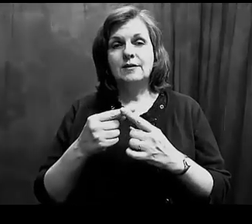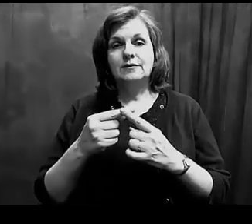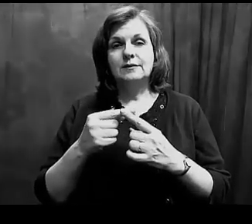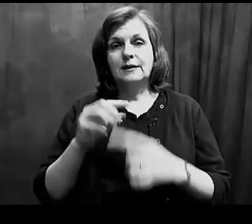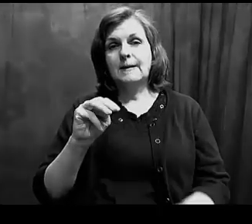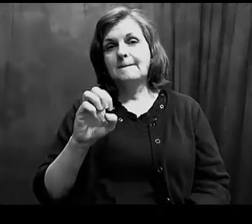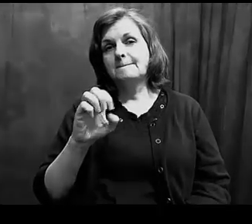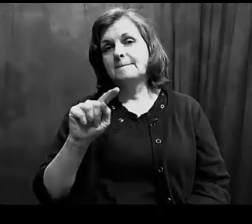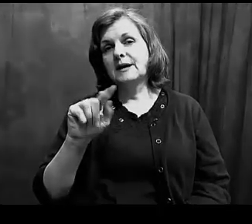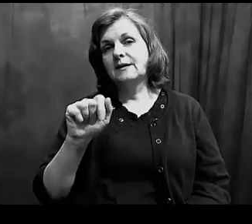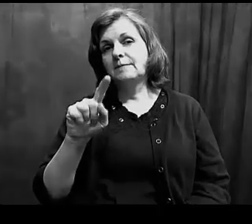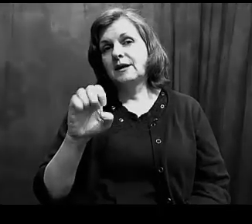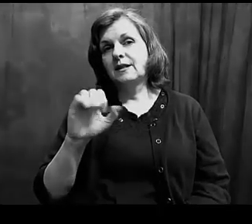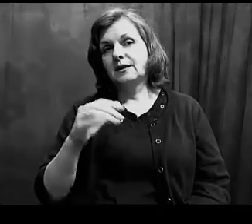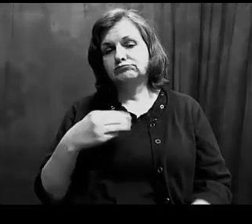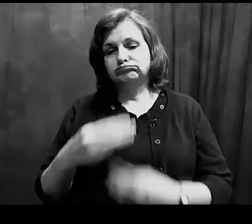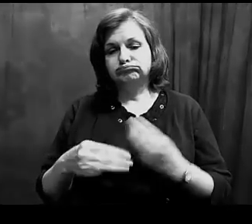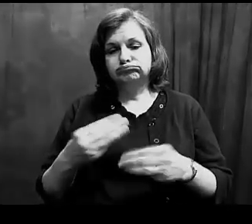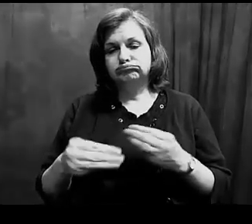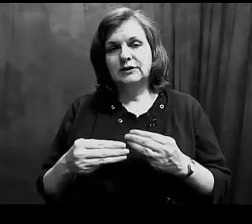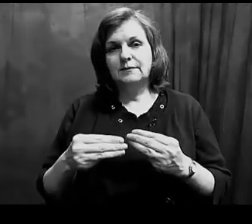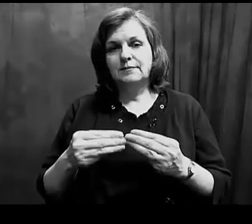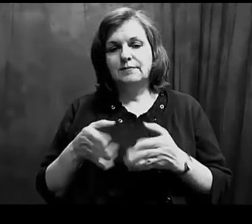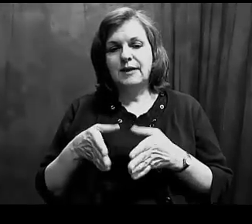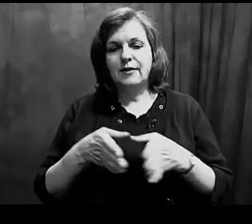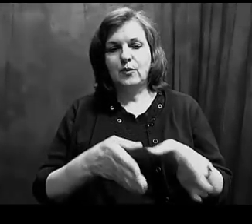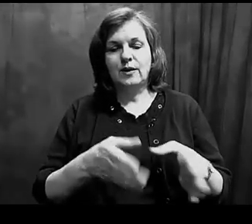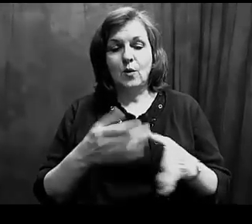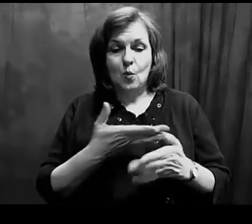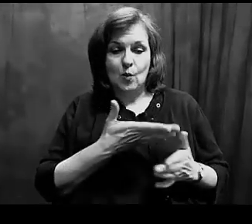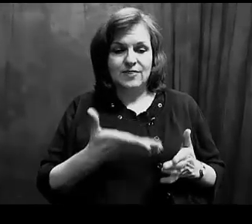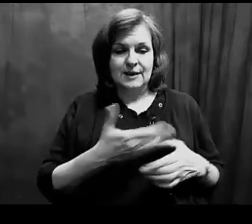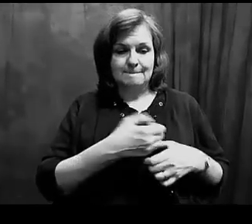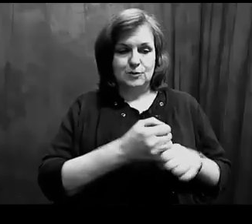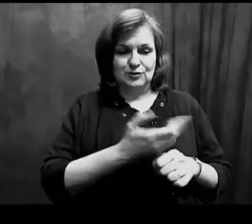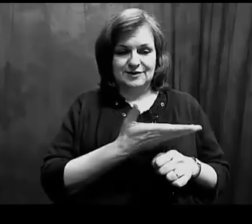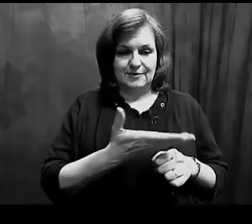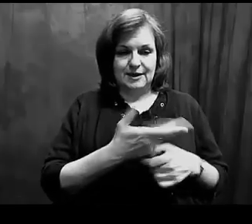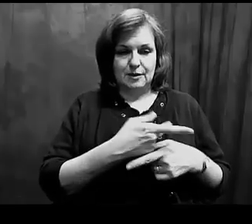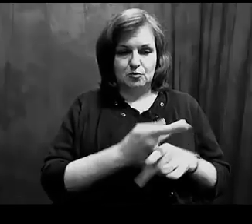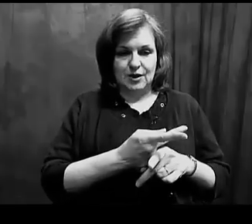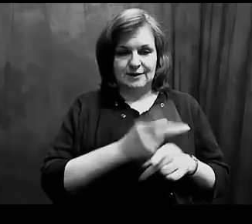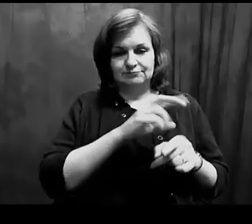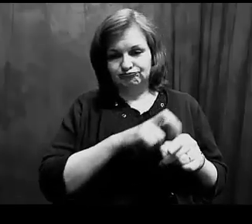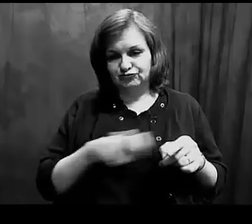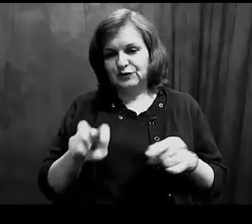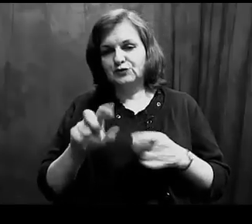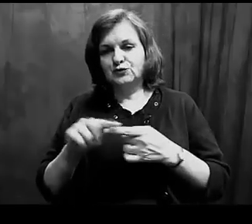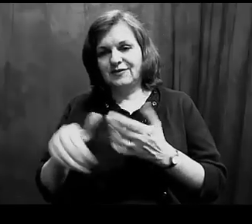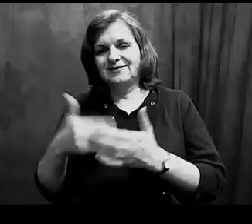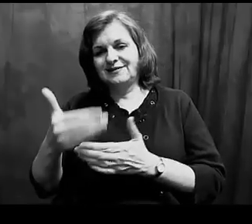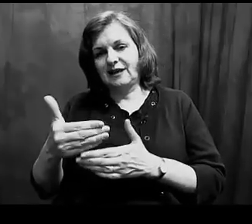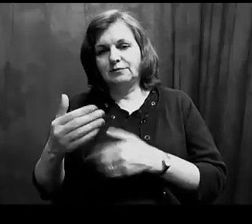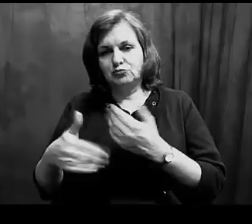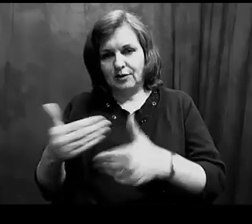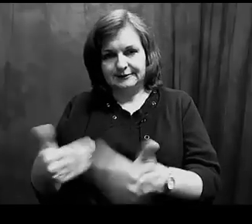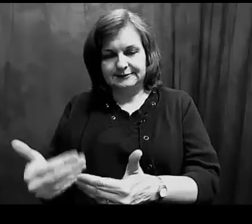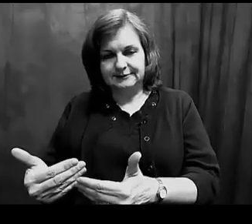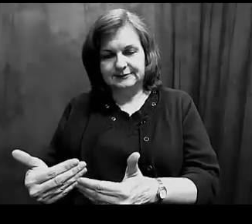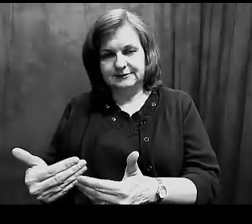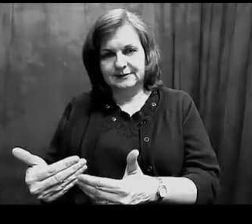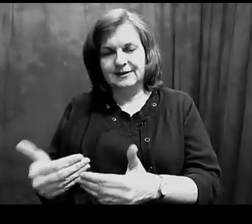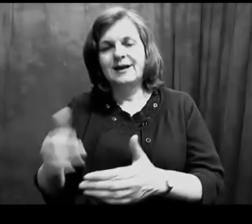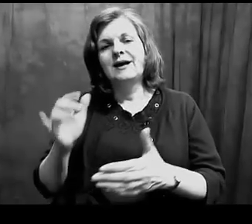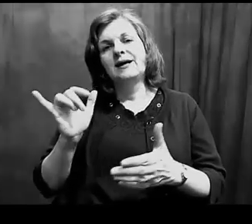we've talked about this idea of a metabolic pathway. One thing leads to another. One thing produces a product that